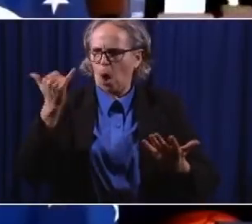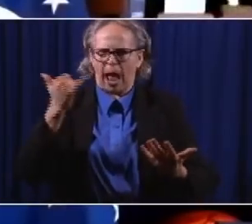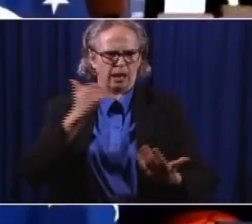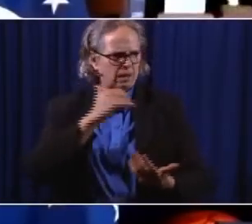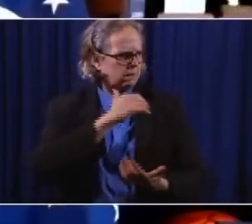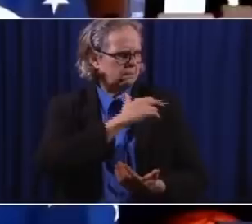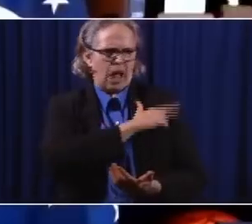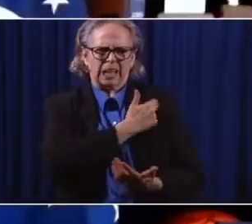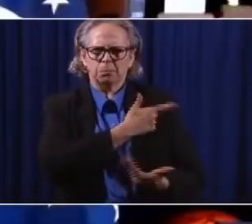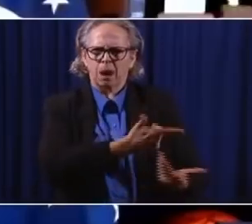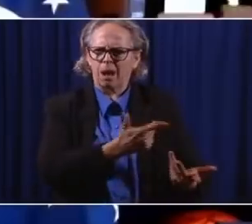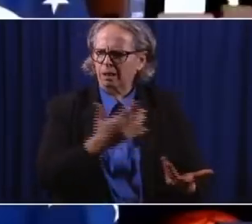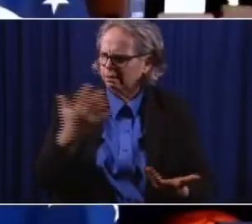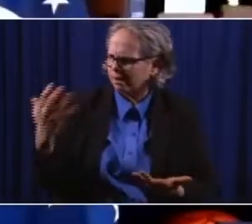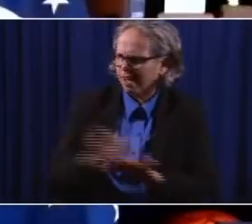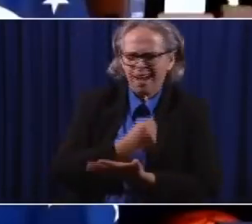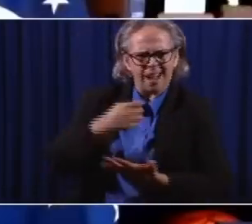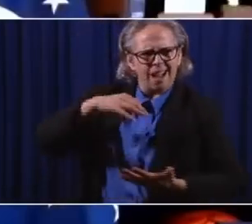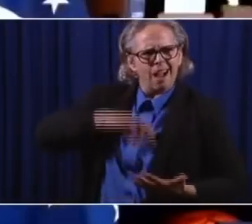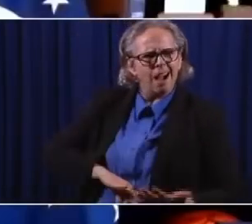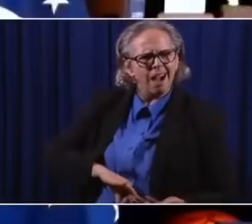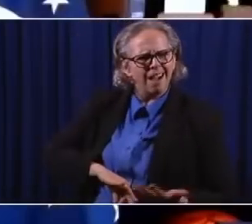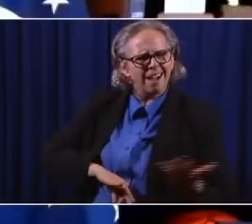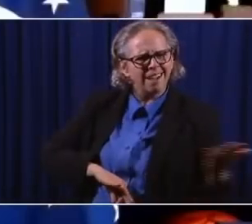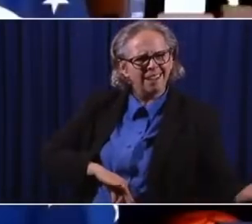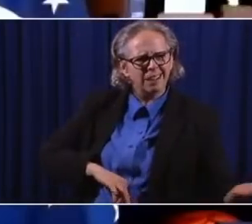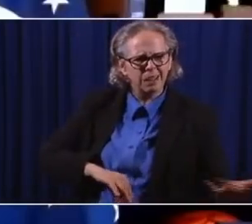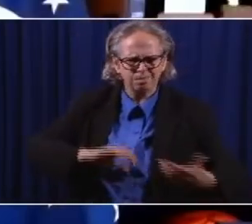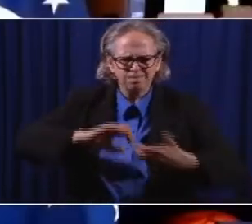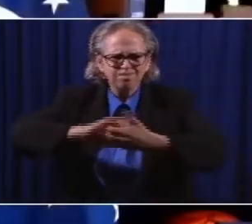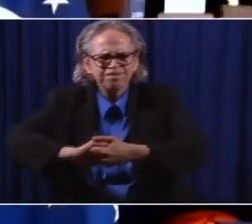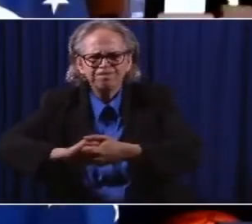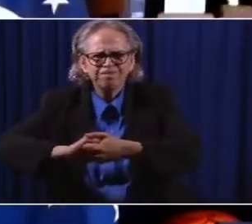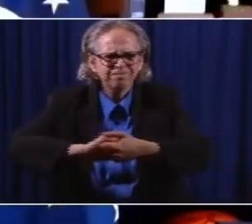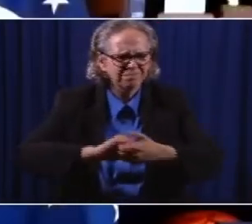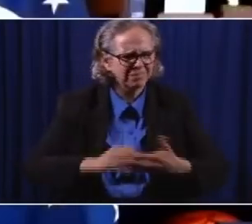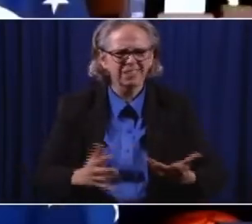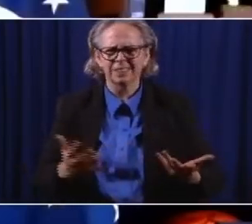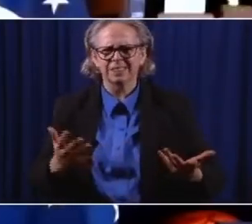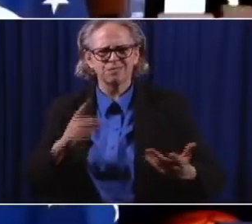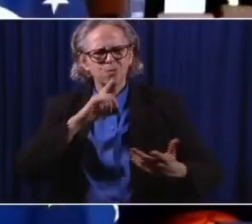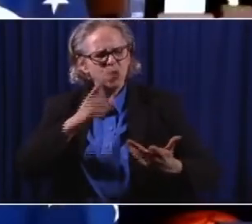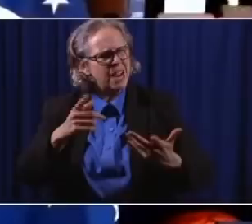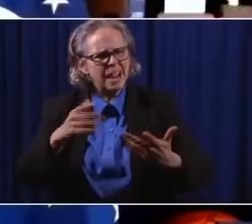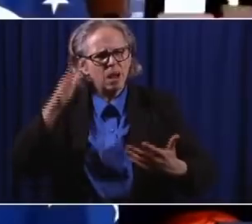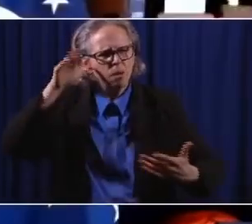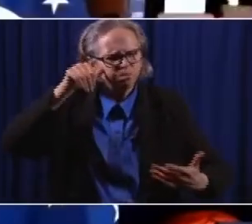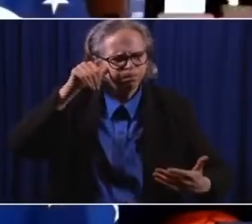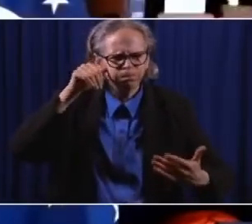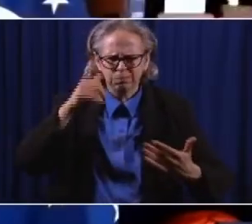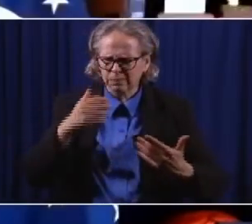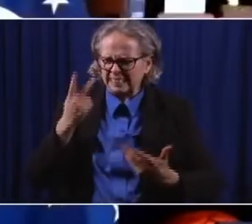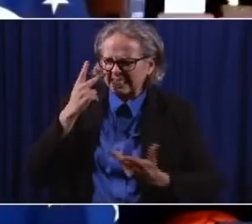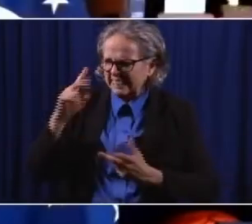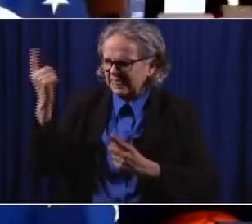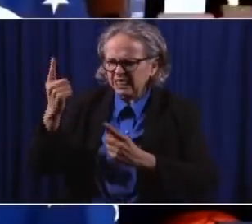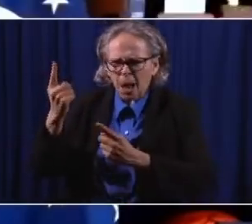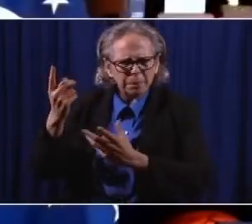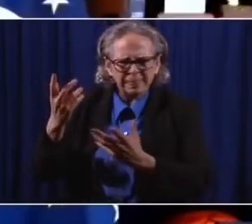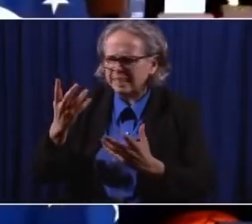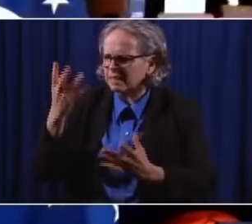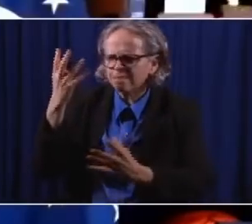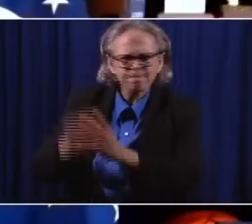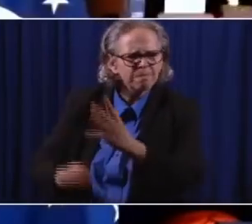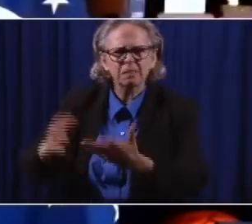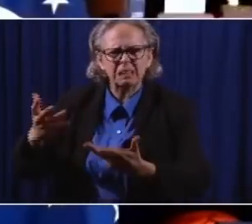of the resiliency of Ohio businesses, where they're stepping up, they're filling in a void, and we know that this is going to be here for a while, and that we